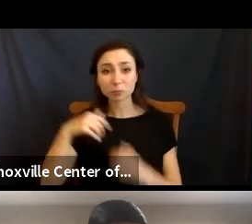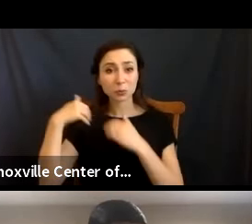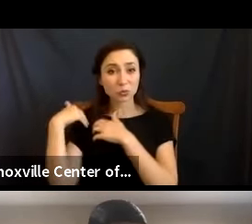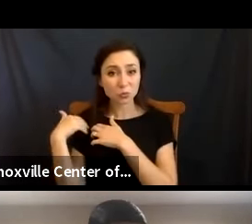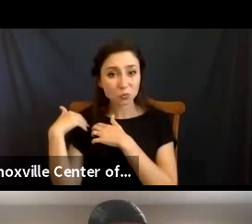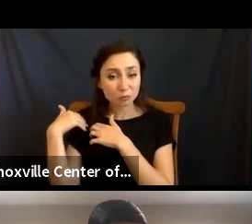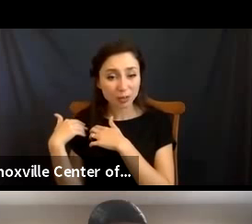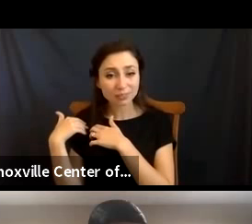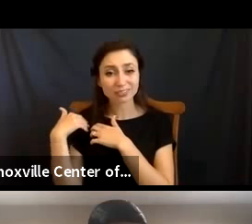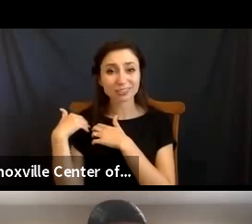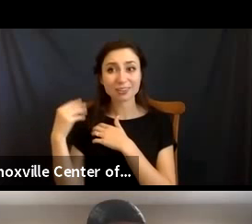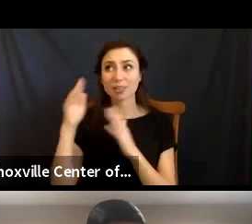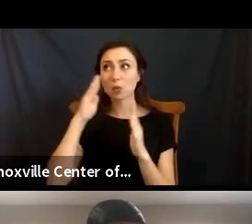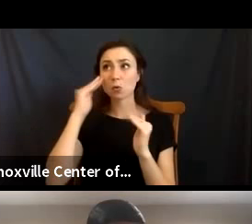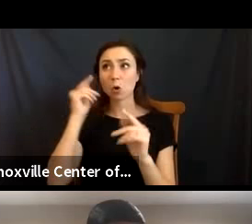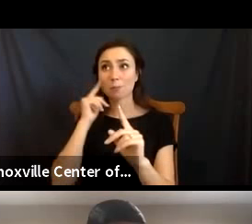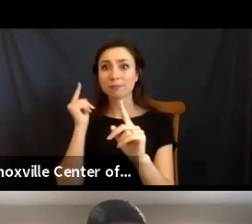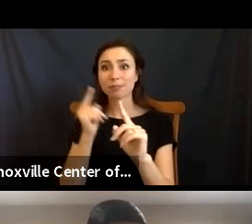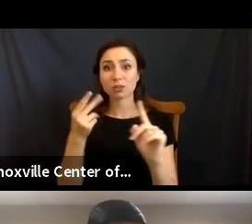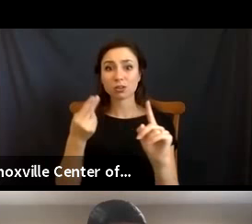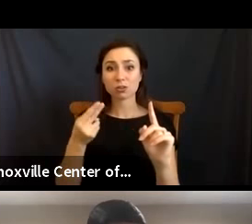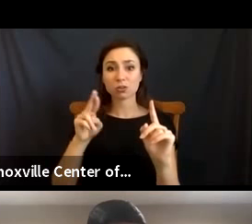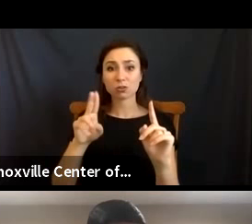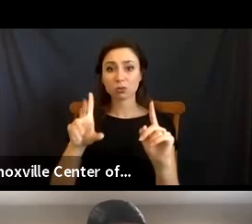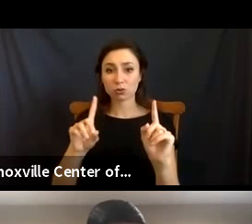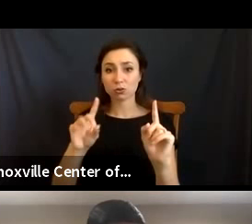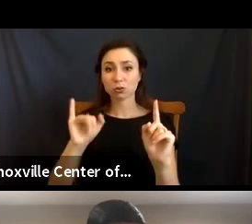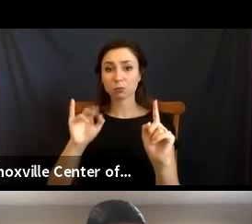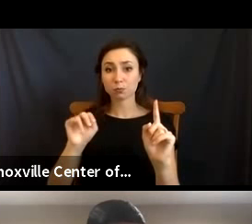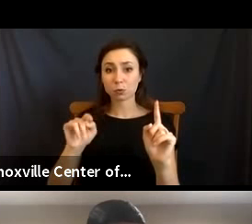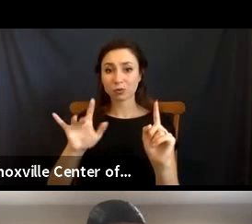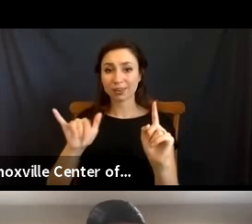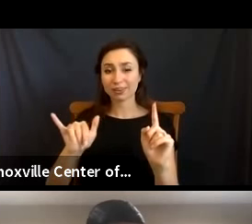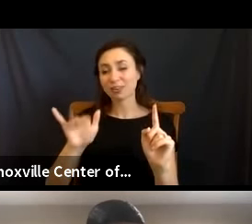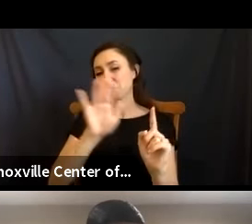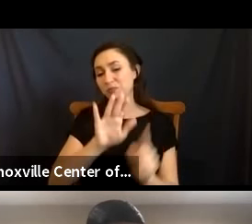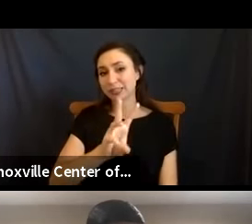was herd immunity, somewhere between 60 and 80%.